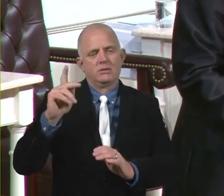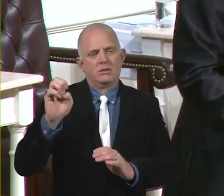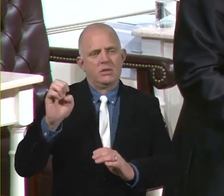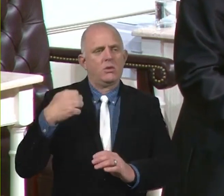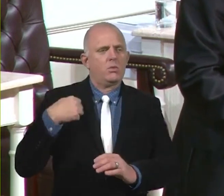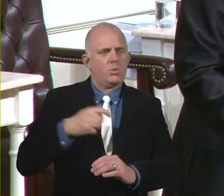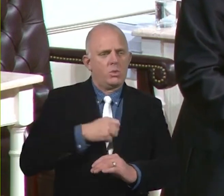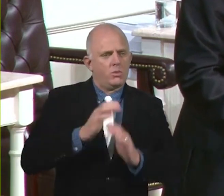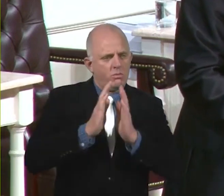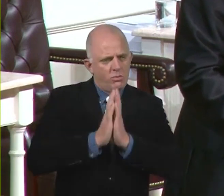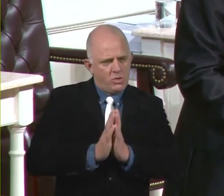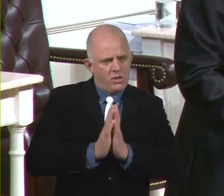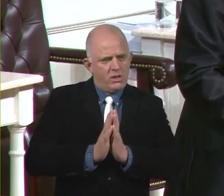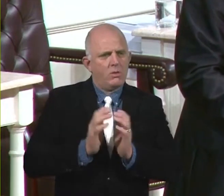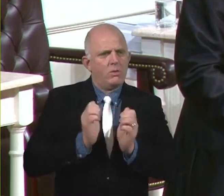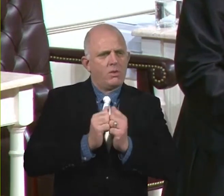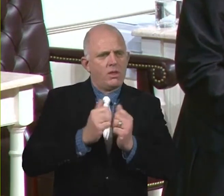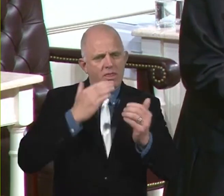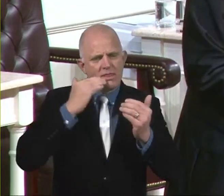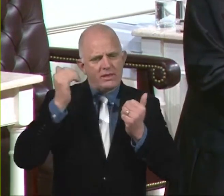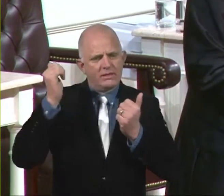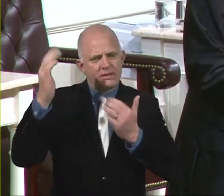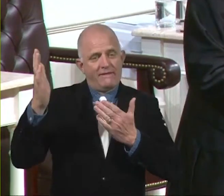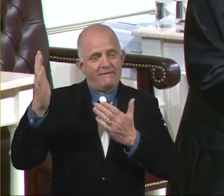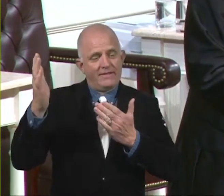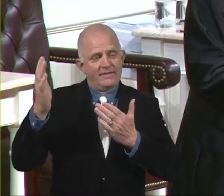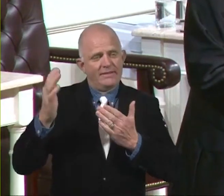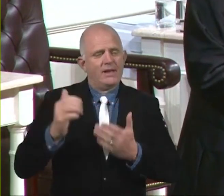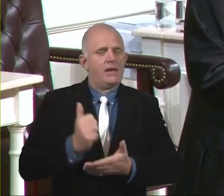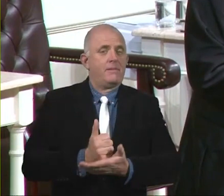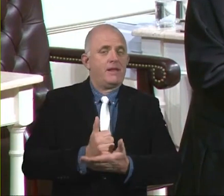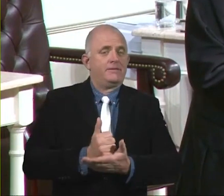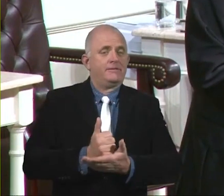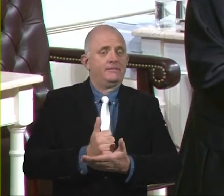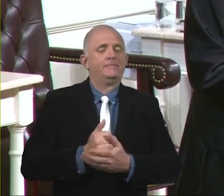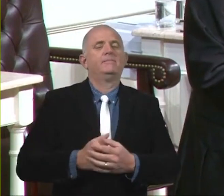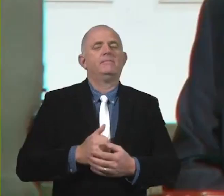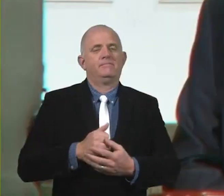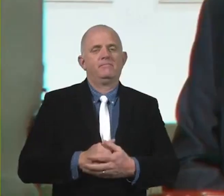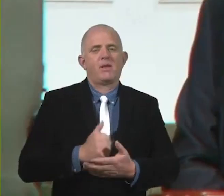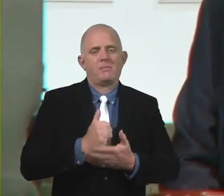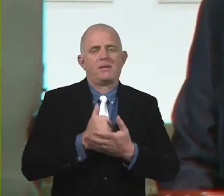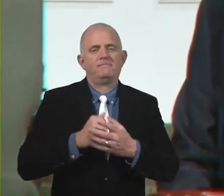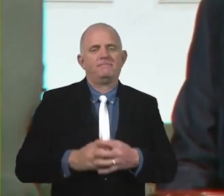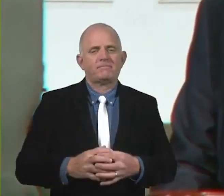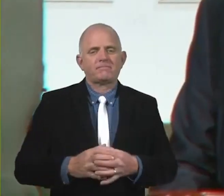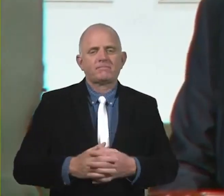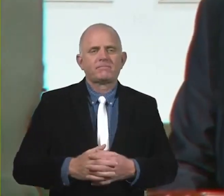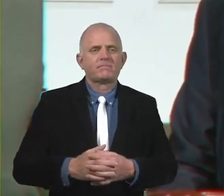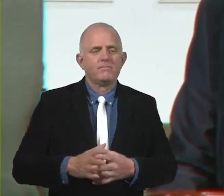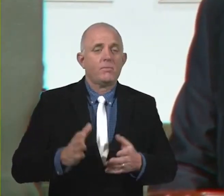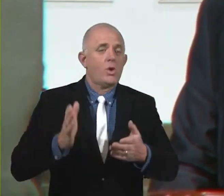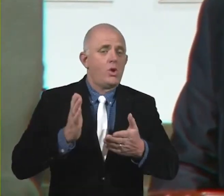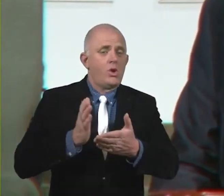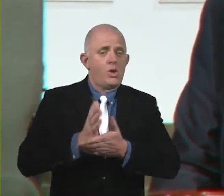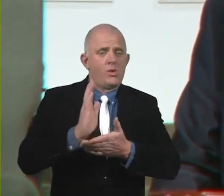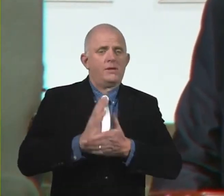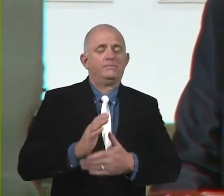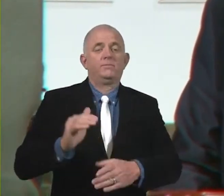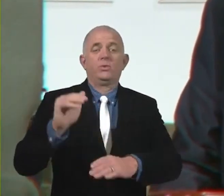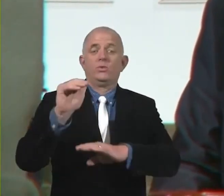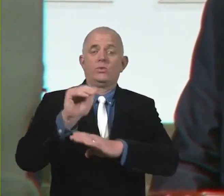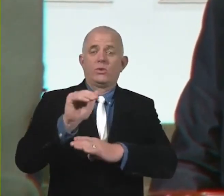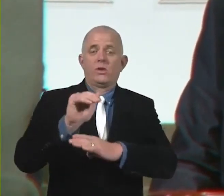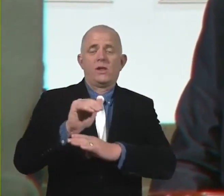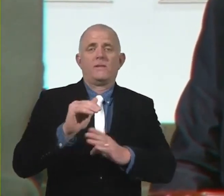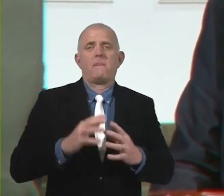all with thanksgiving. Amen. Amen. All right. Tonight, I want